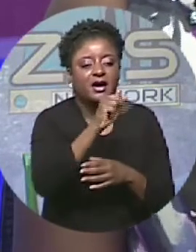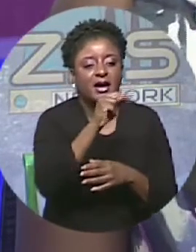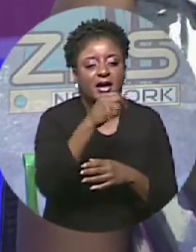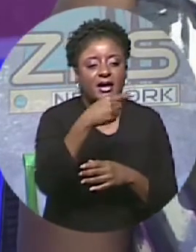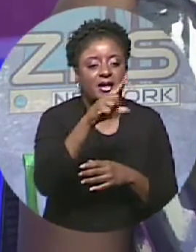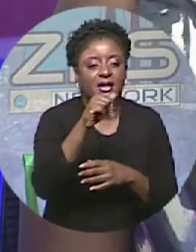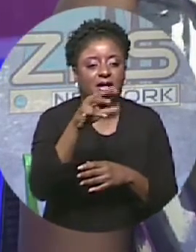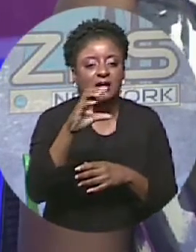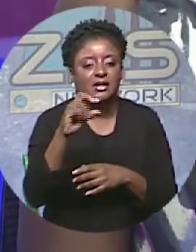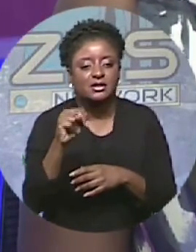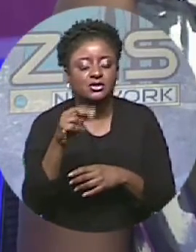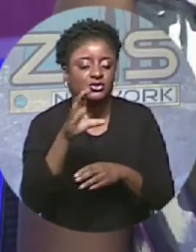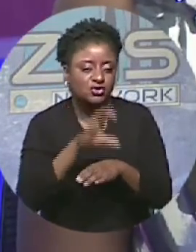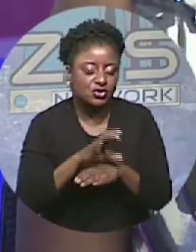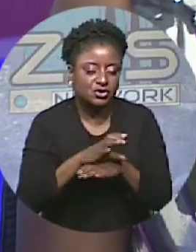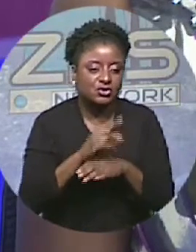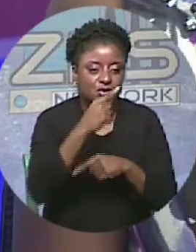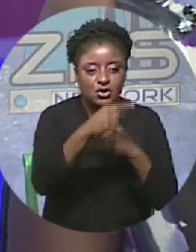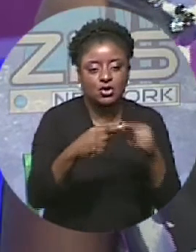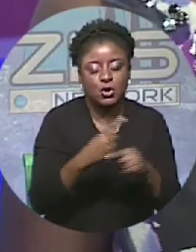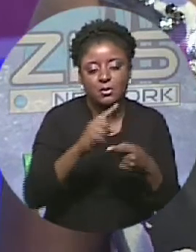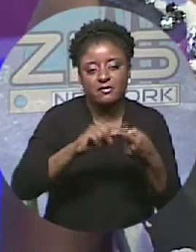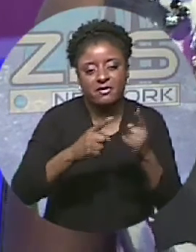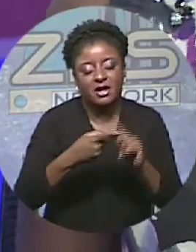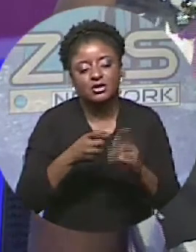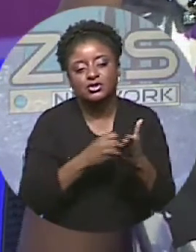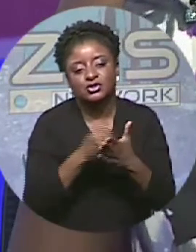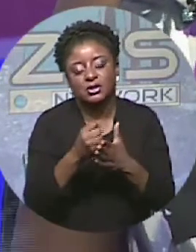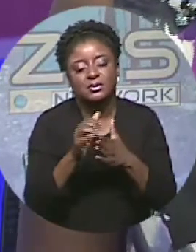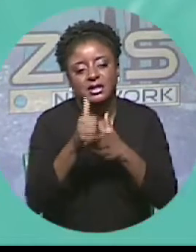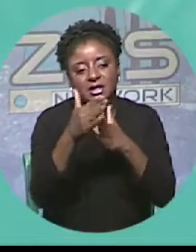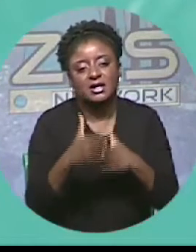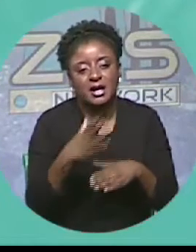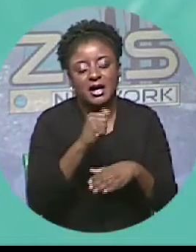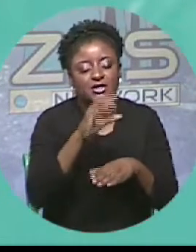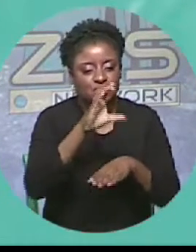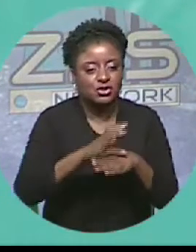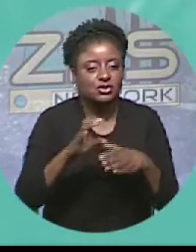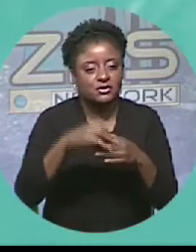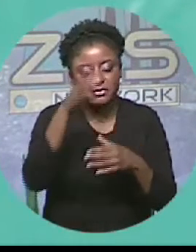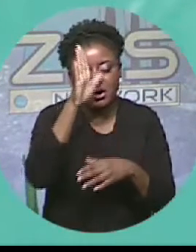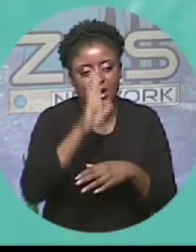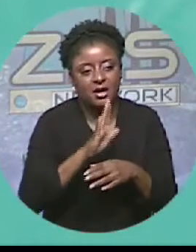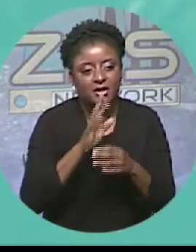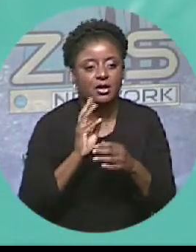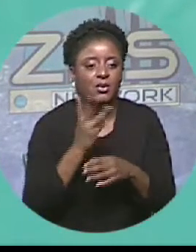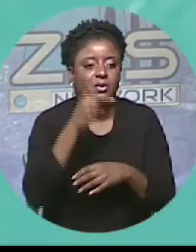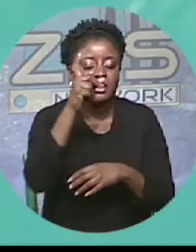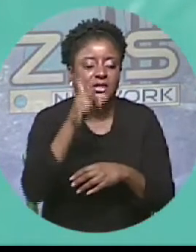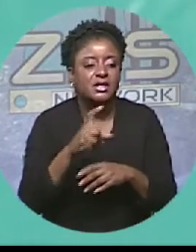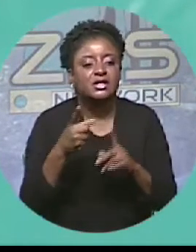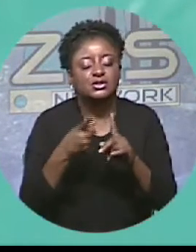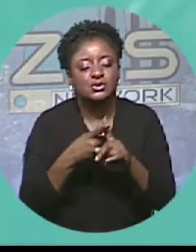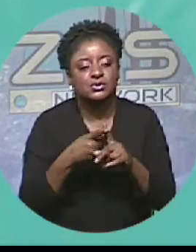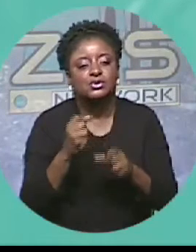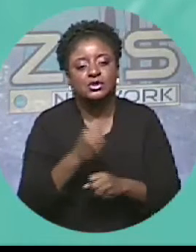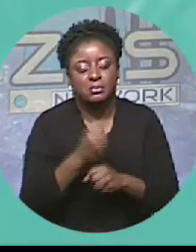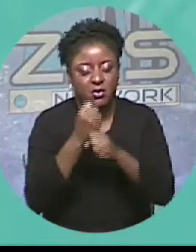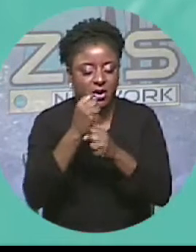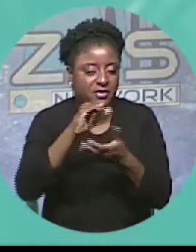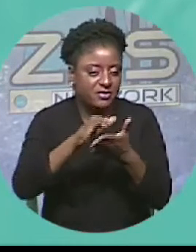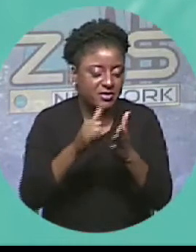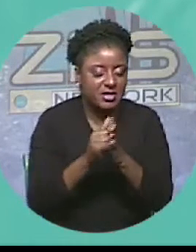and overseer of the Church of God of Prophecy. We need to be in support of these kinds